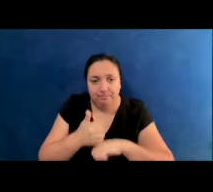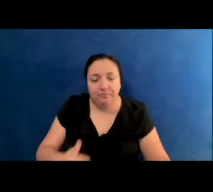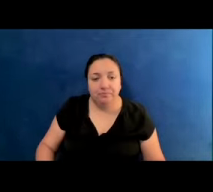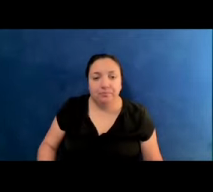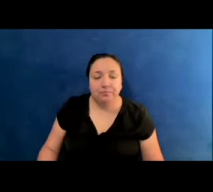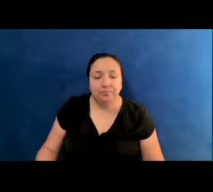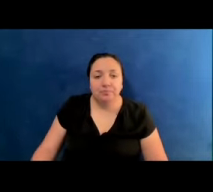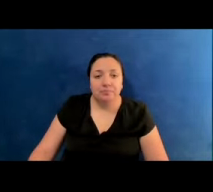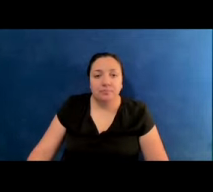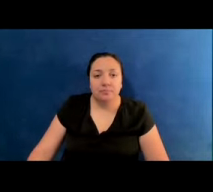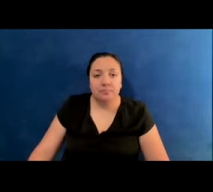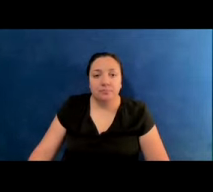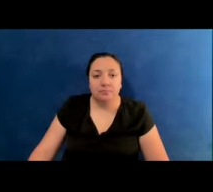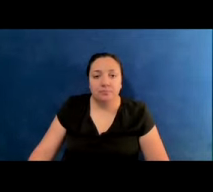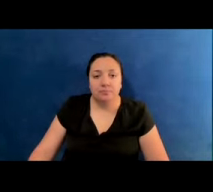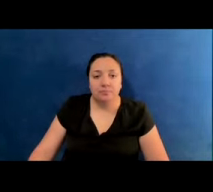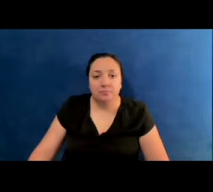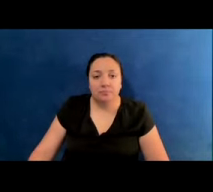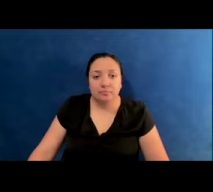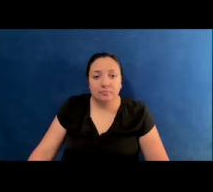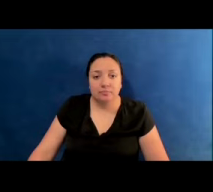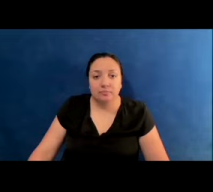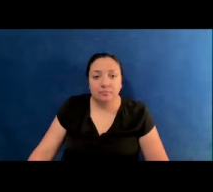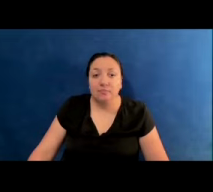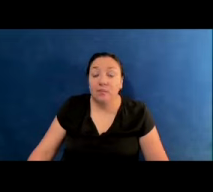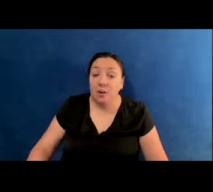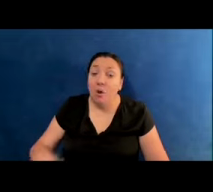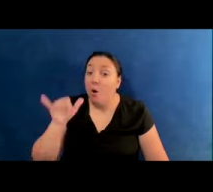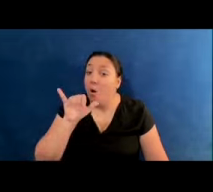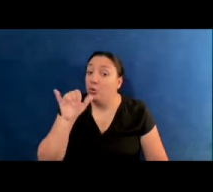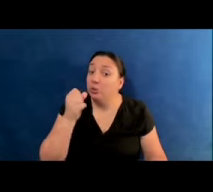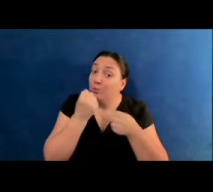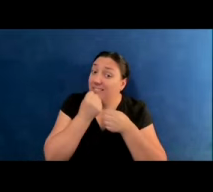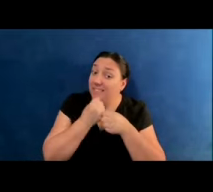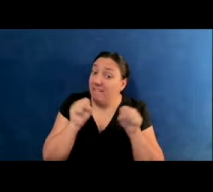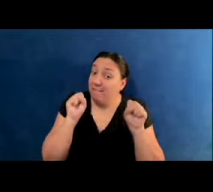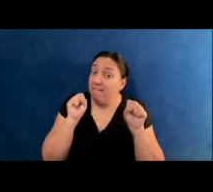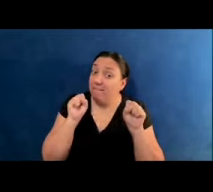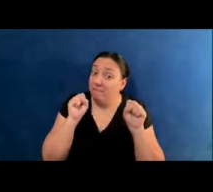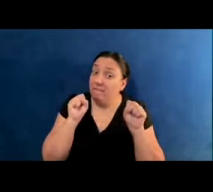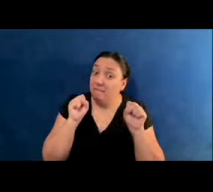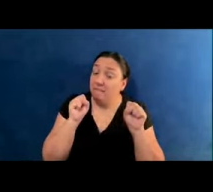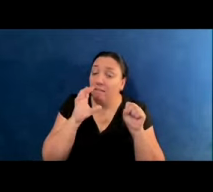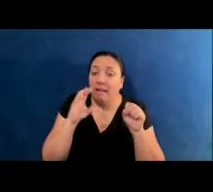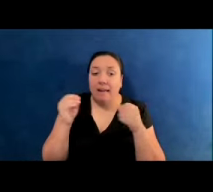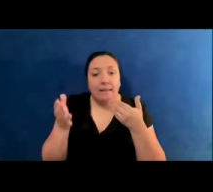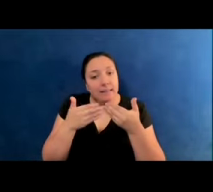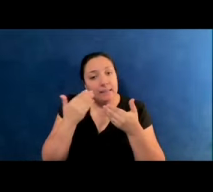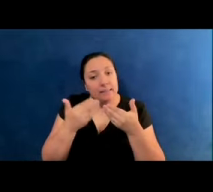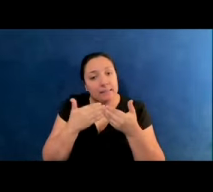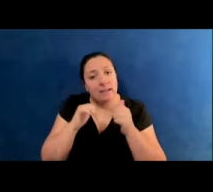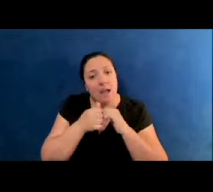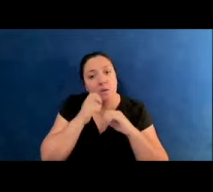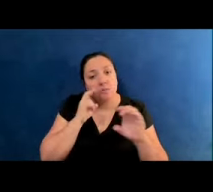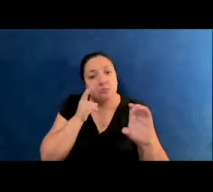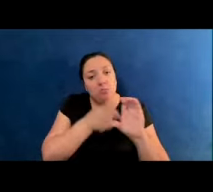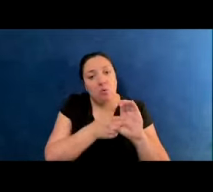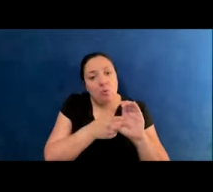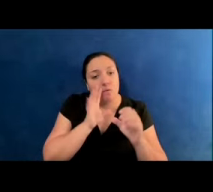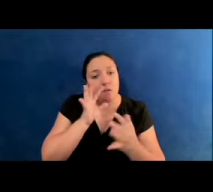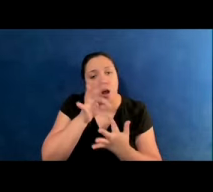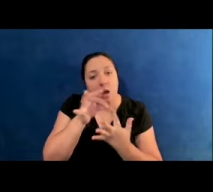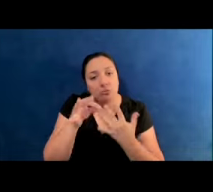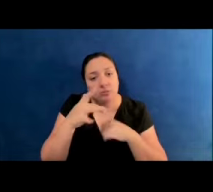And then it is also secure and convenient with the online enrollment options that are